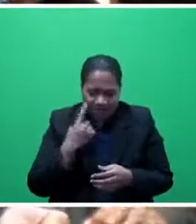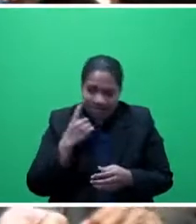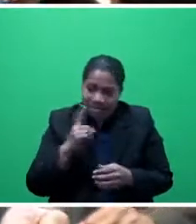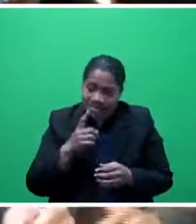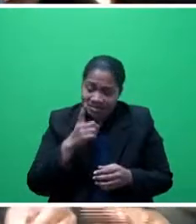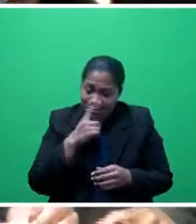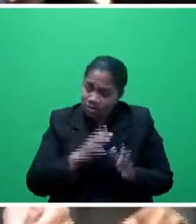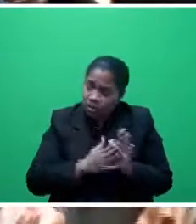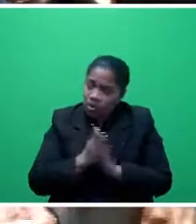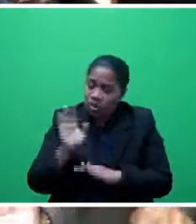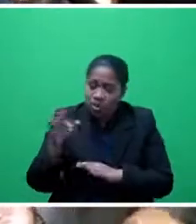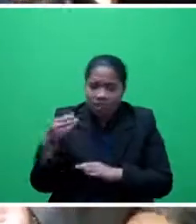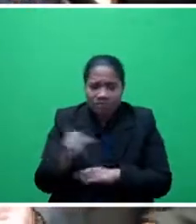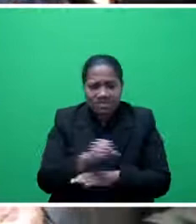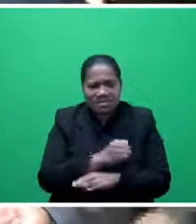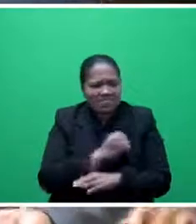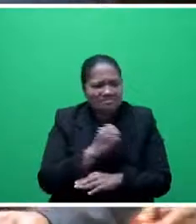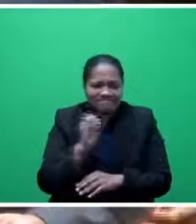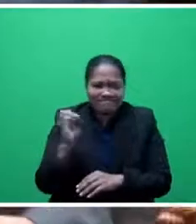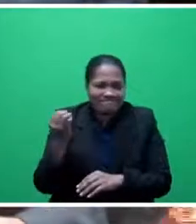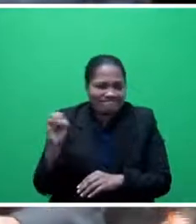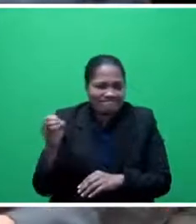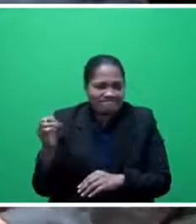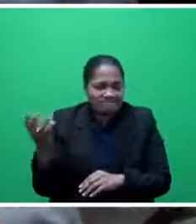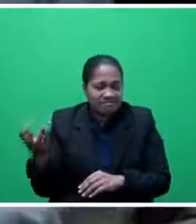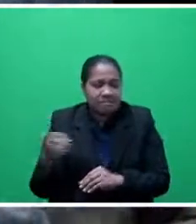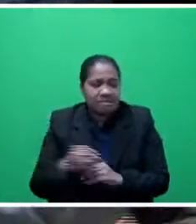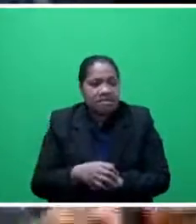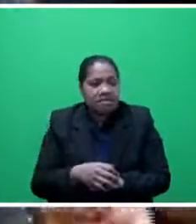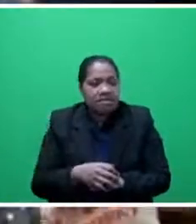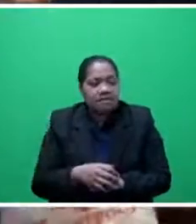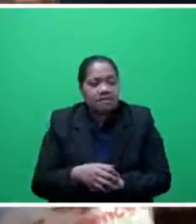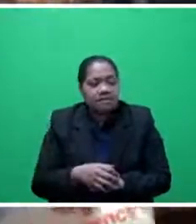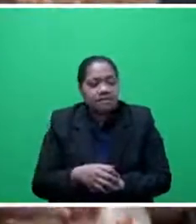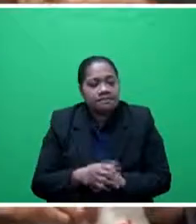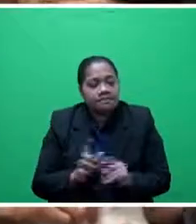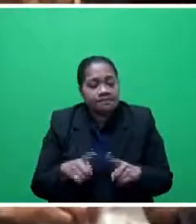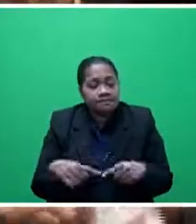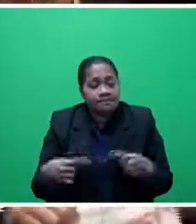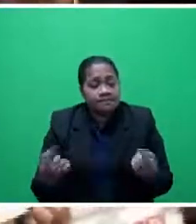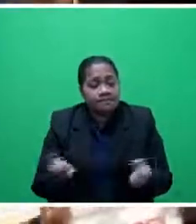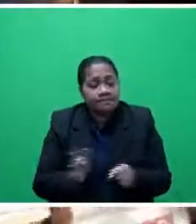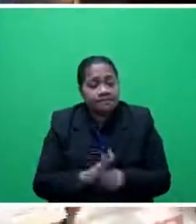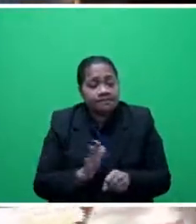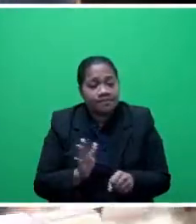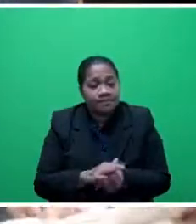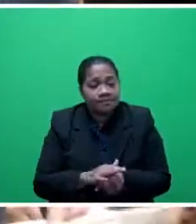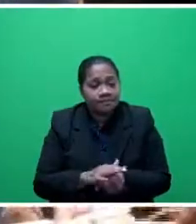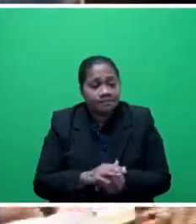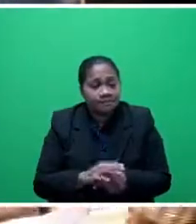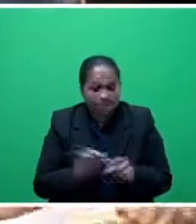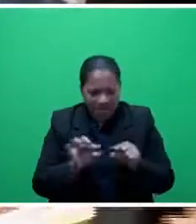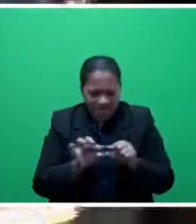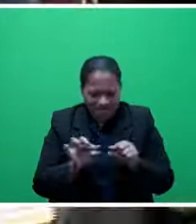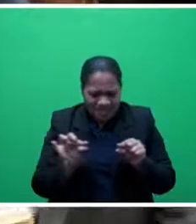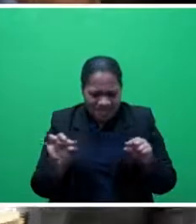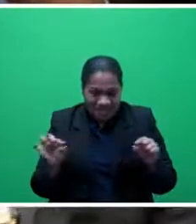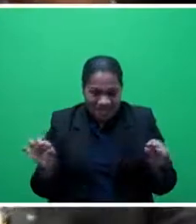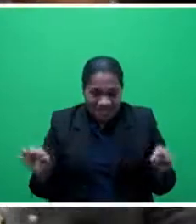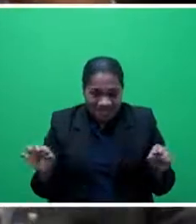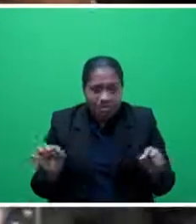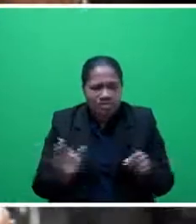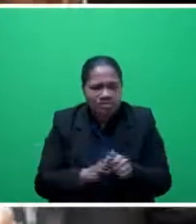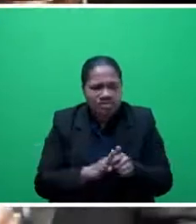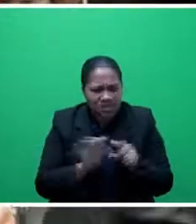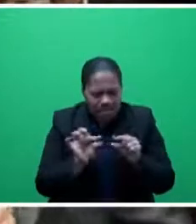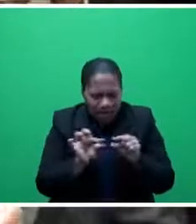rated. Things like manufacturing of cables. There was only one company called Dominion Cables. We now